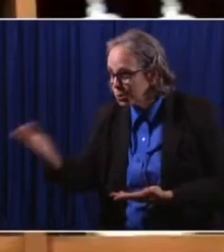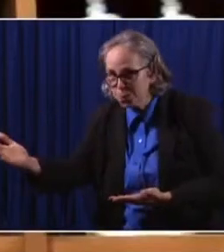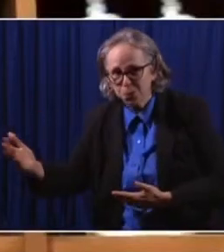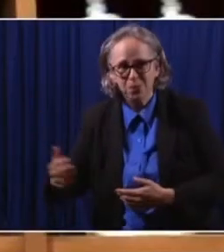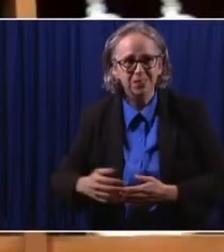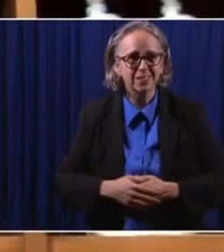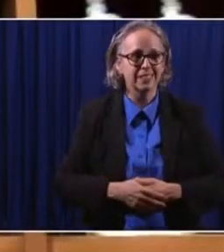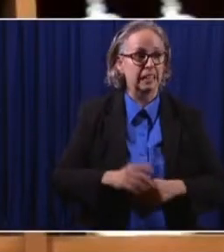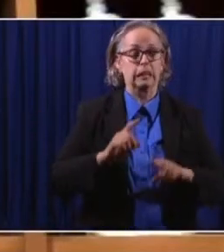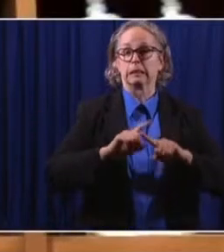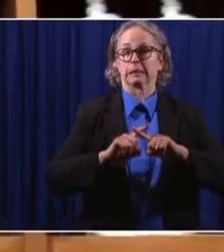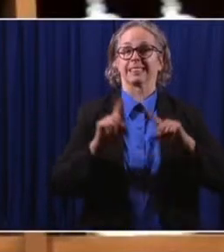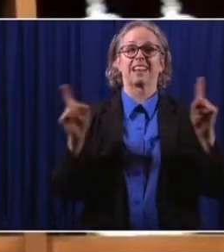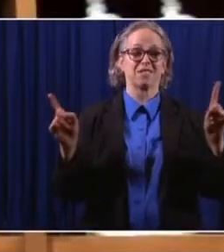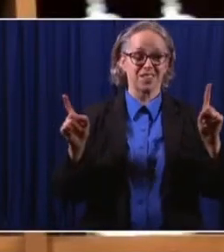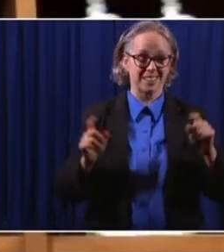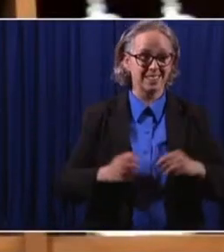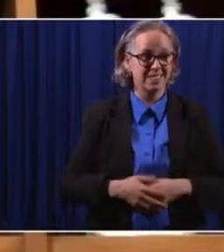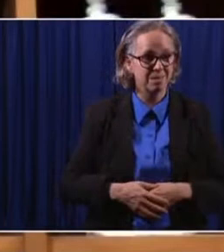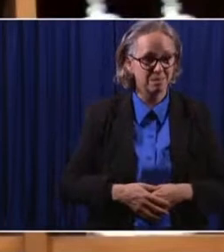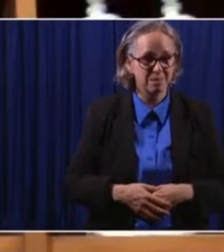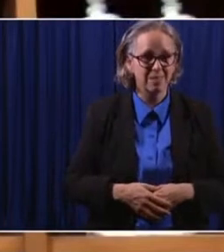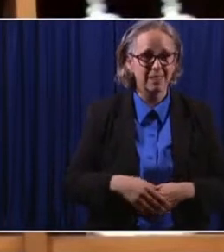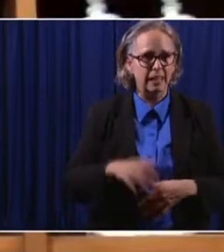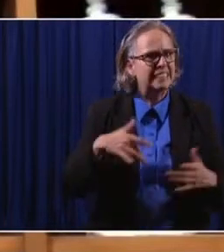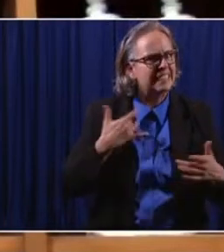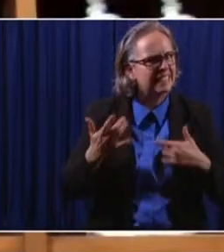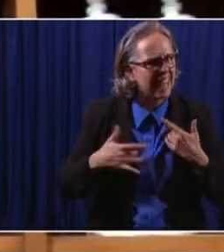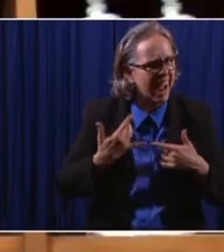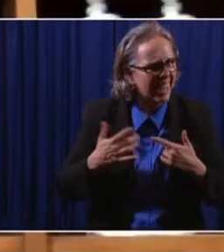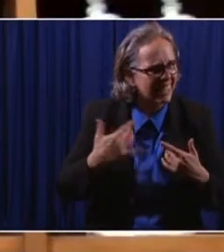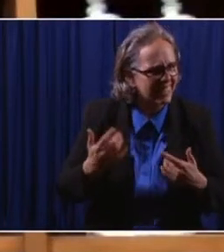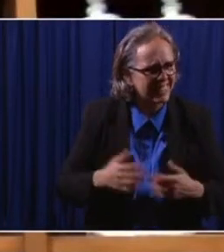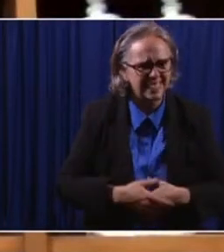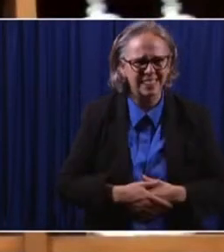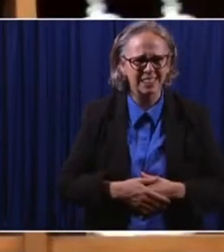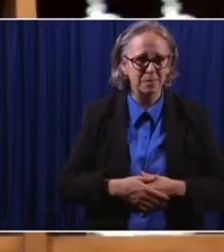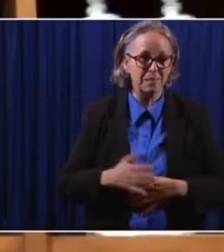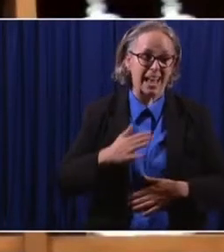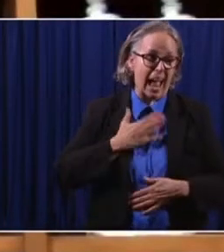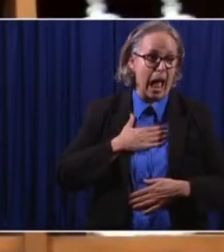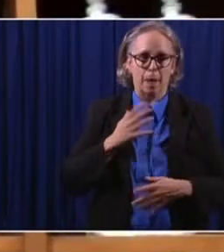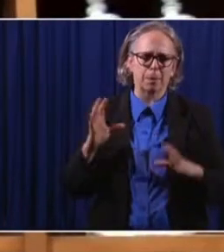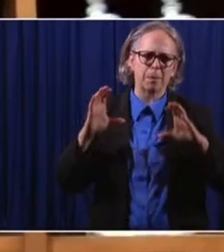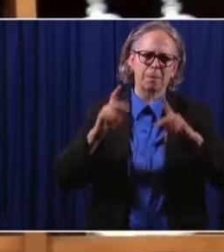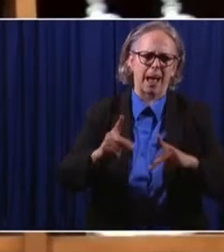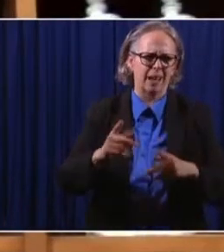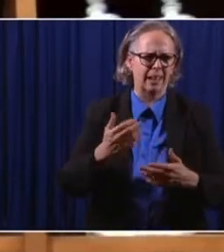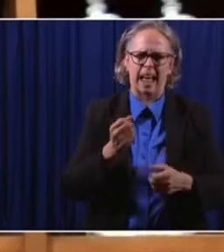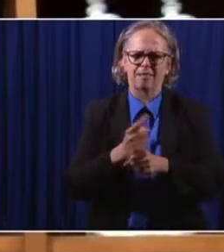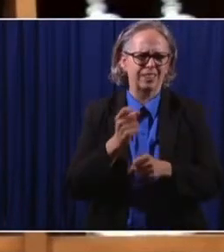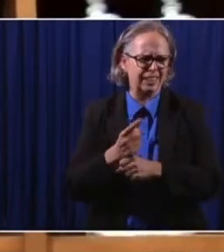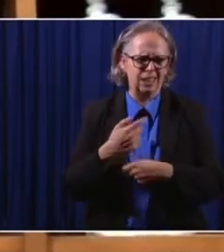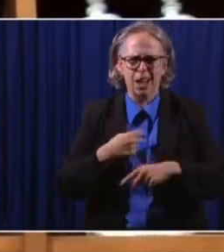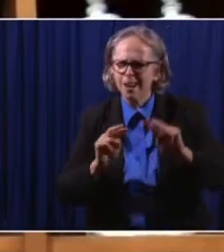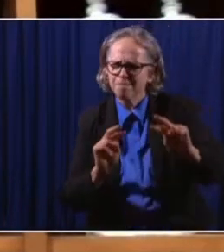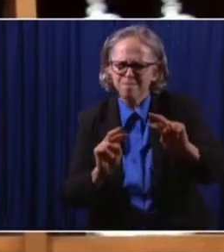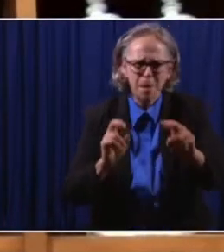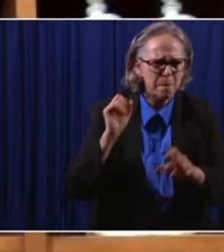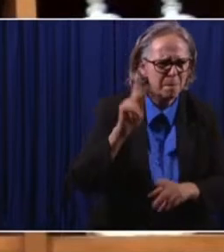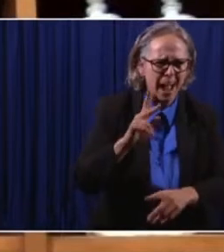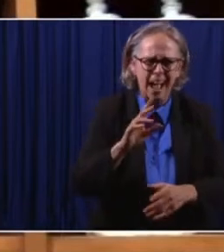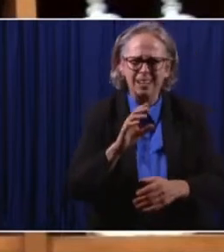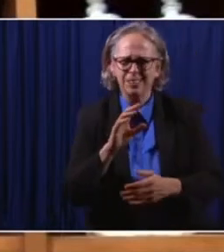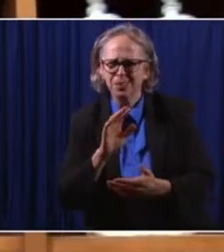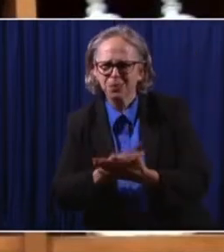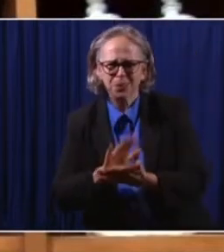something different, but I think it's been exciting to return. I mean, every year it's exciting to come back to campus, and I think this year it's been exciting for